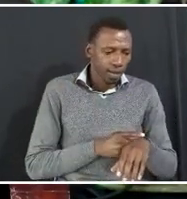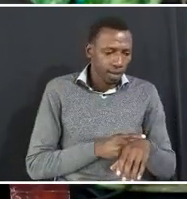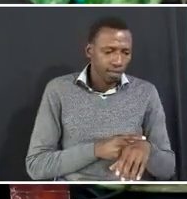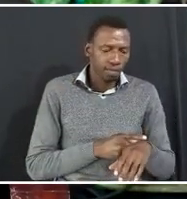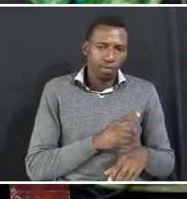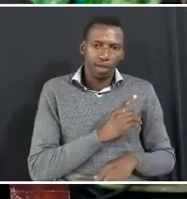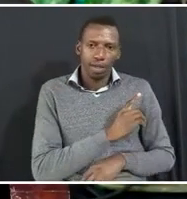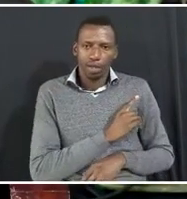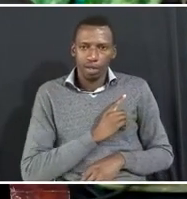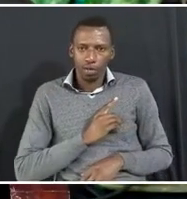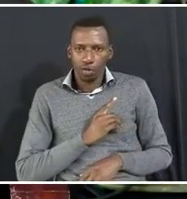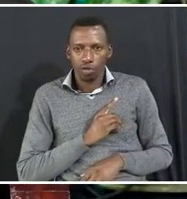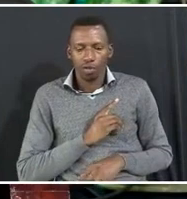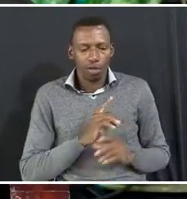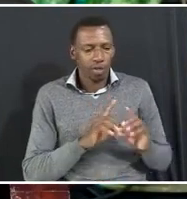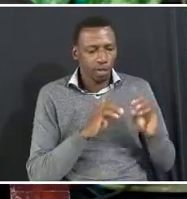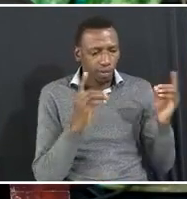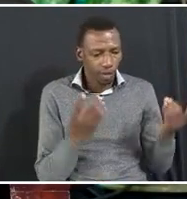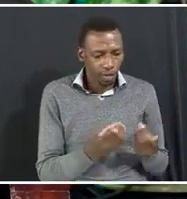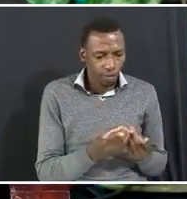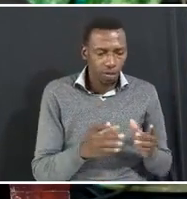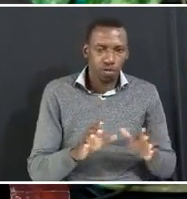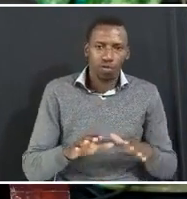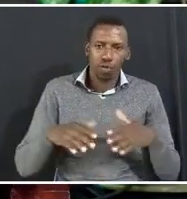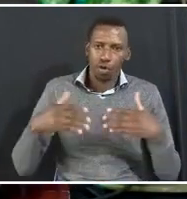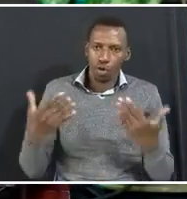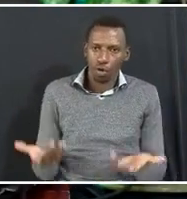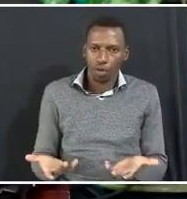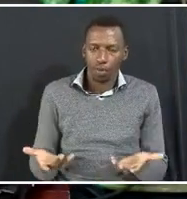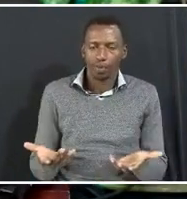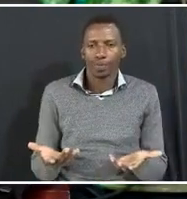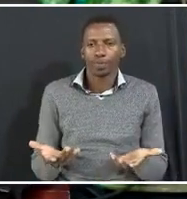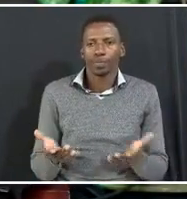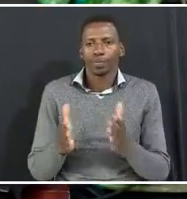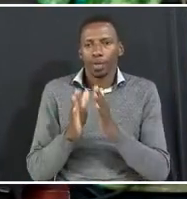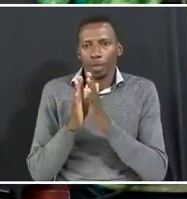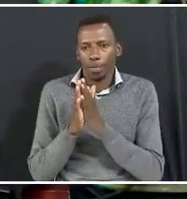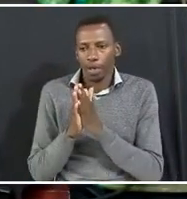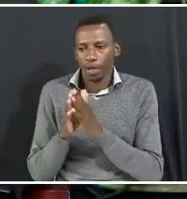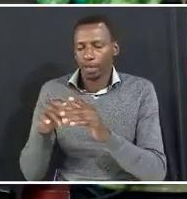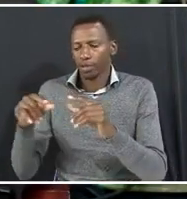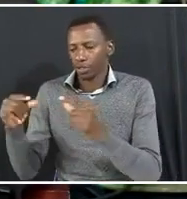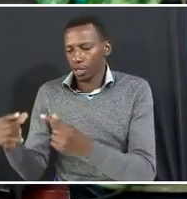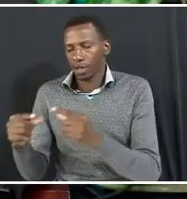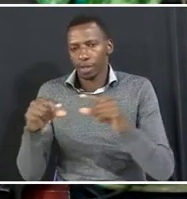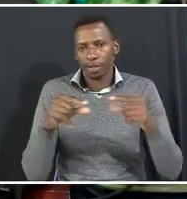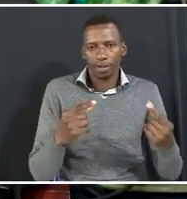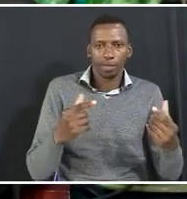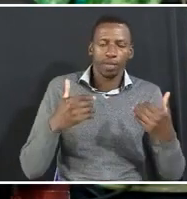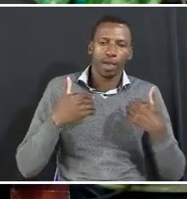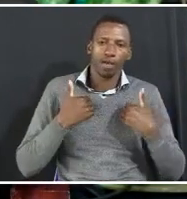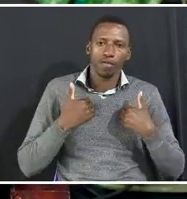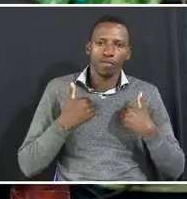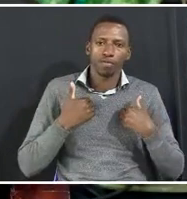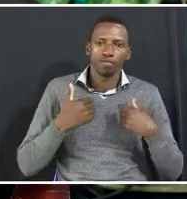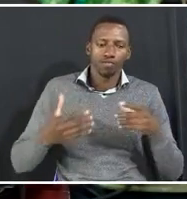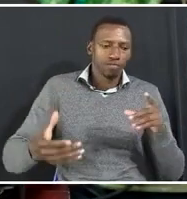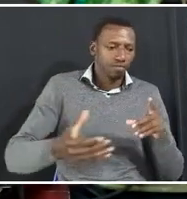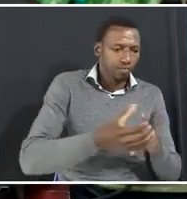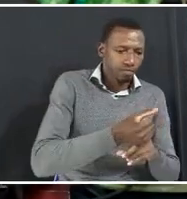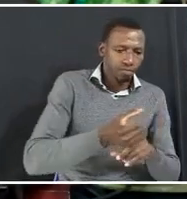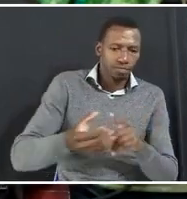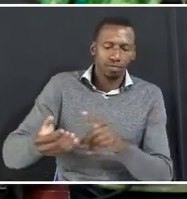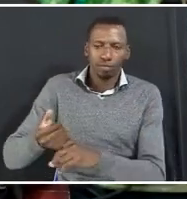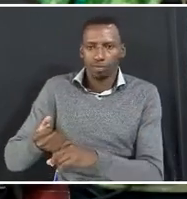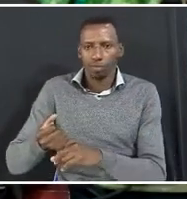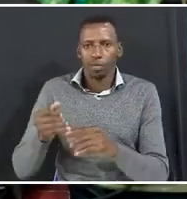the deaconate department or the prayer cells have reached out to us